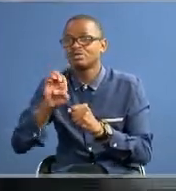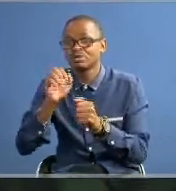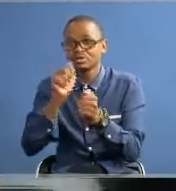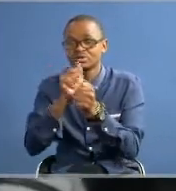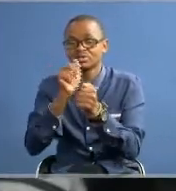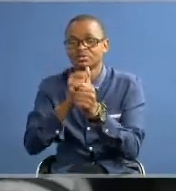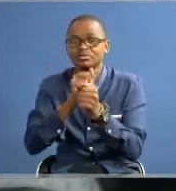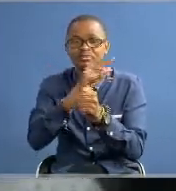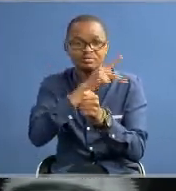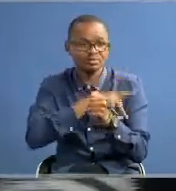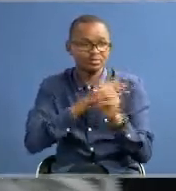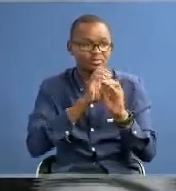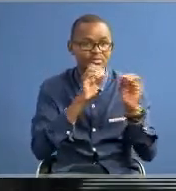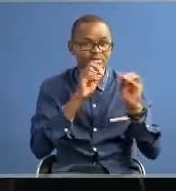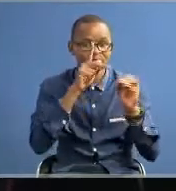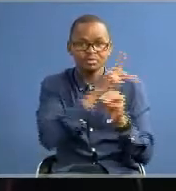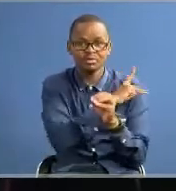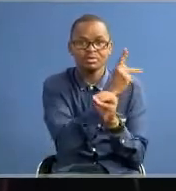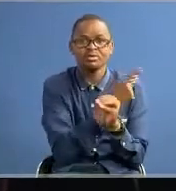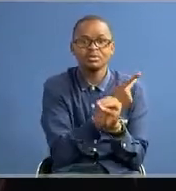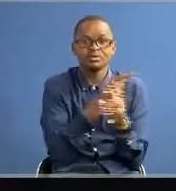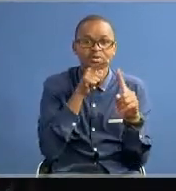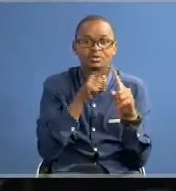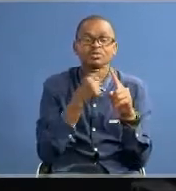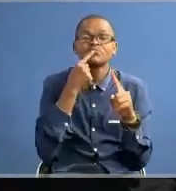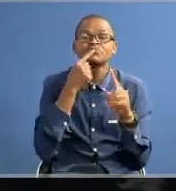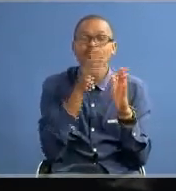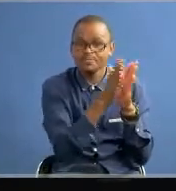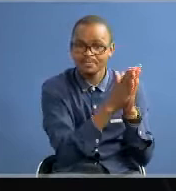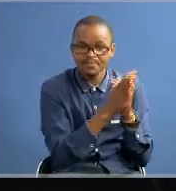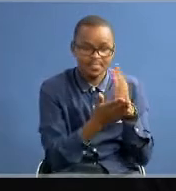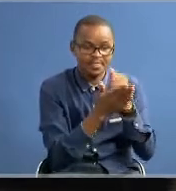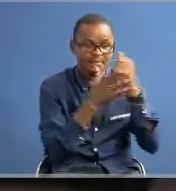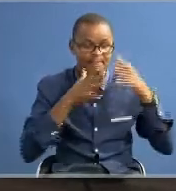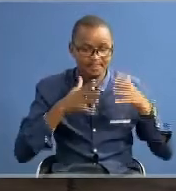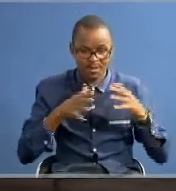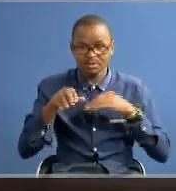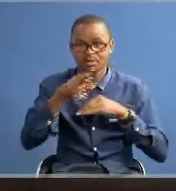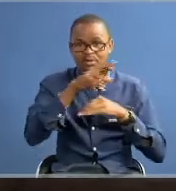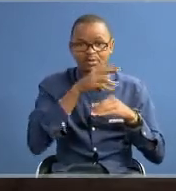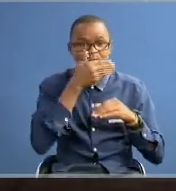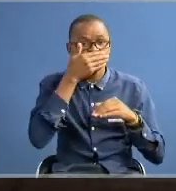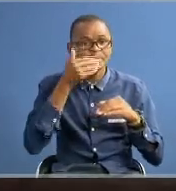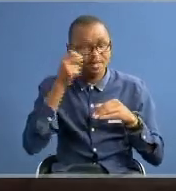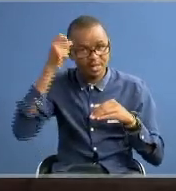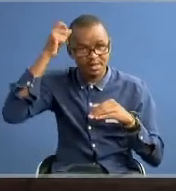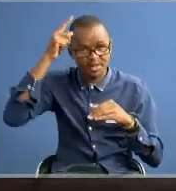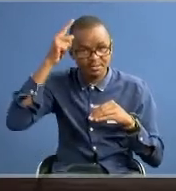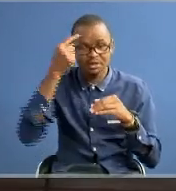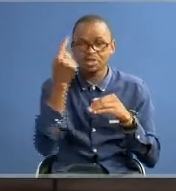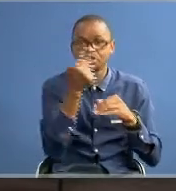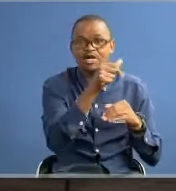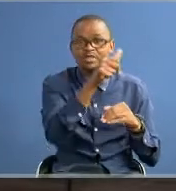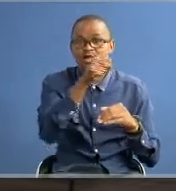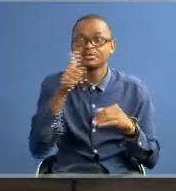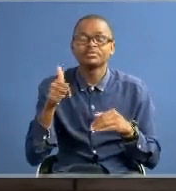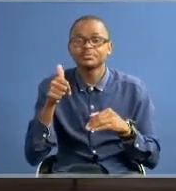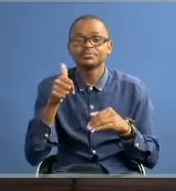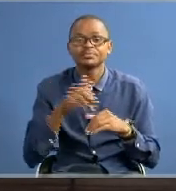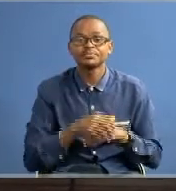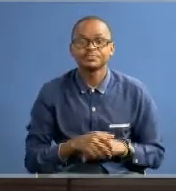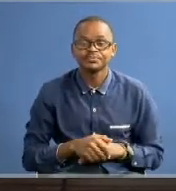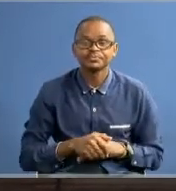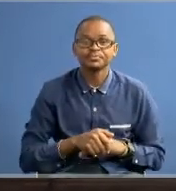with non-profits to use the power of VR to tell stories and help people around the world better understand each other.